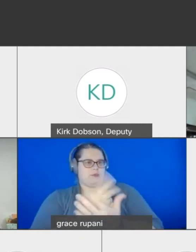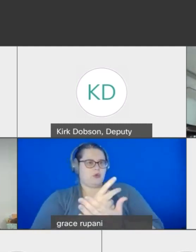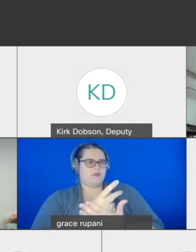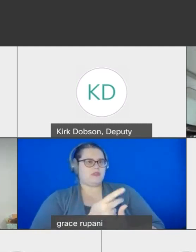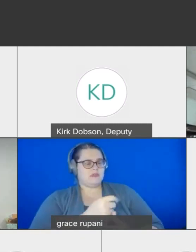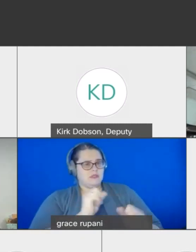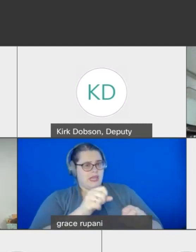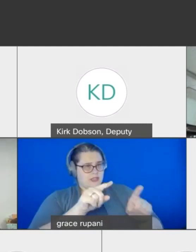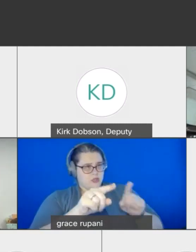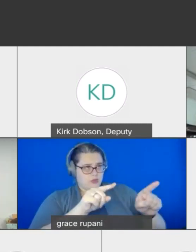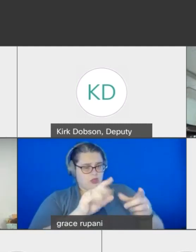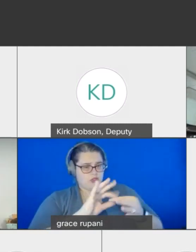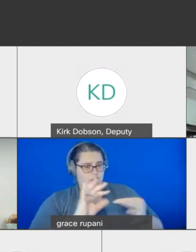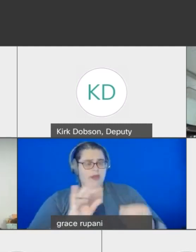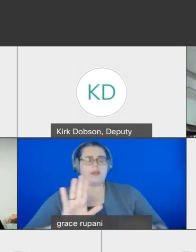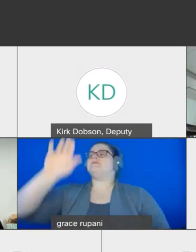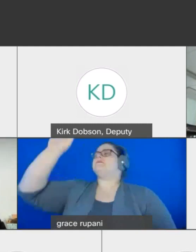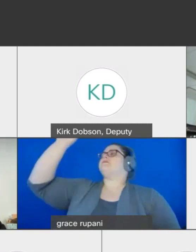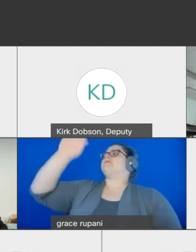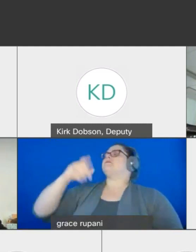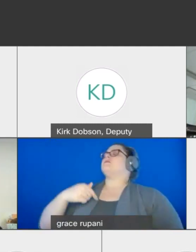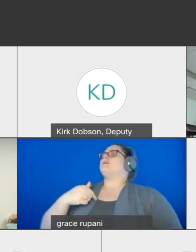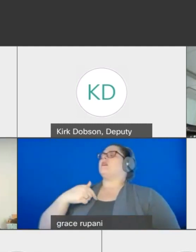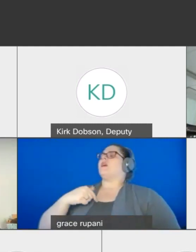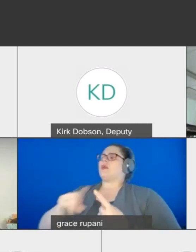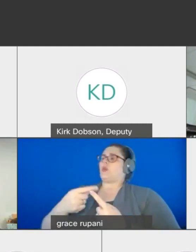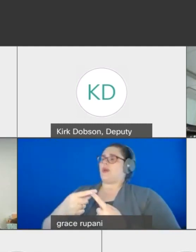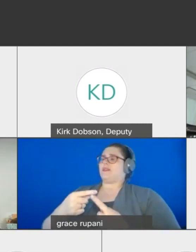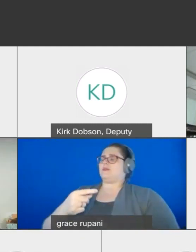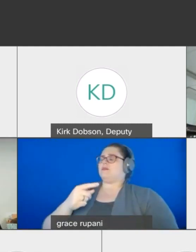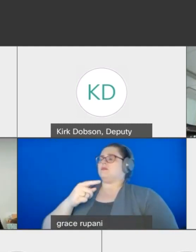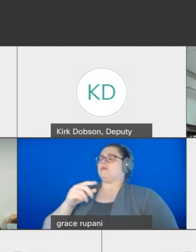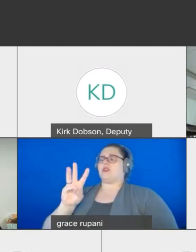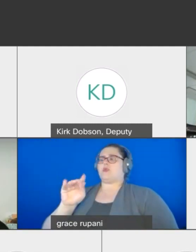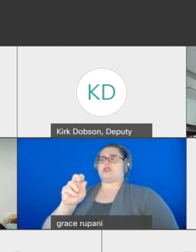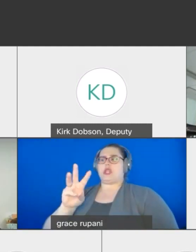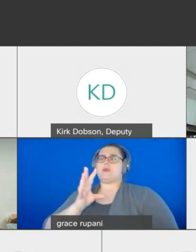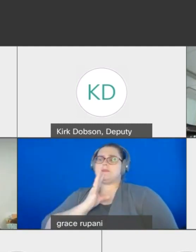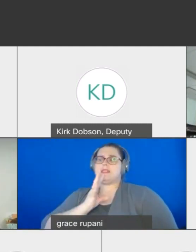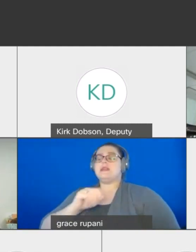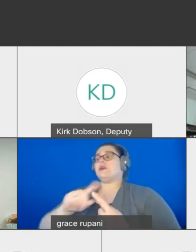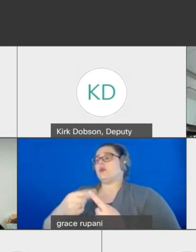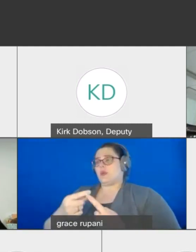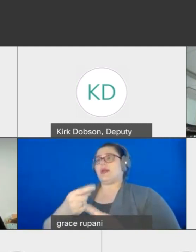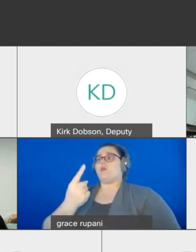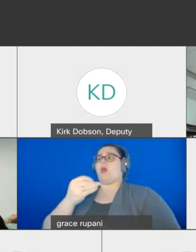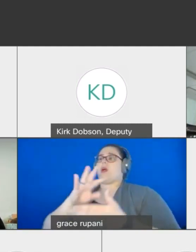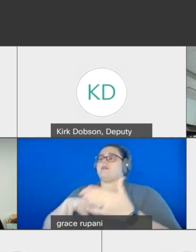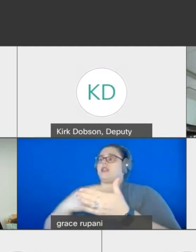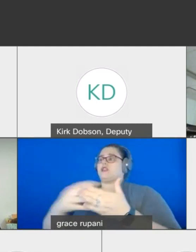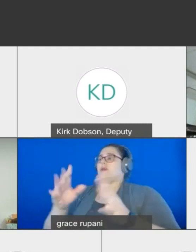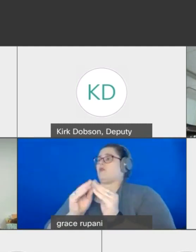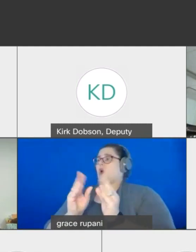When Dr. Shaw of DC Health addressed this issue at one of our scheduled forums, his